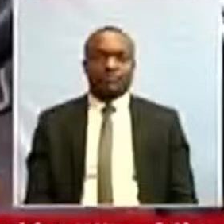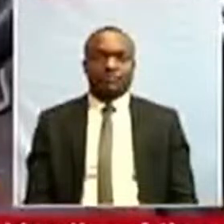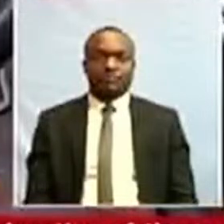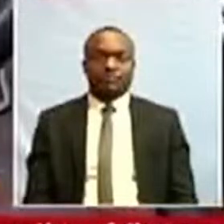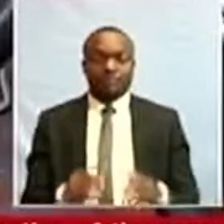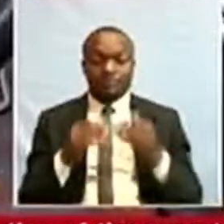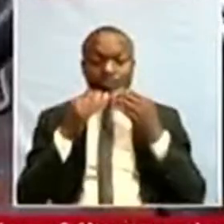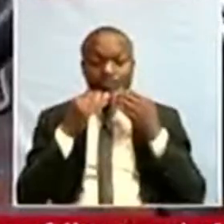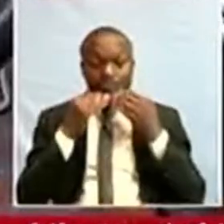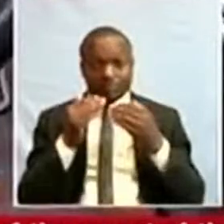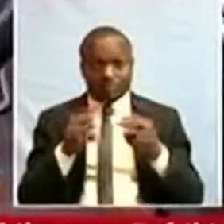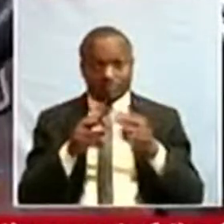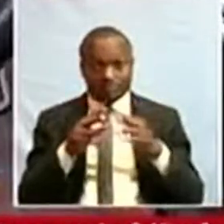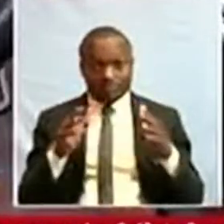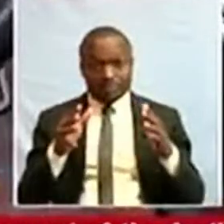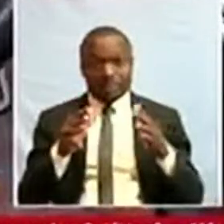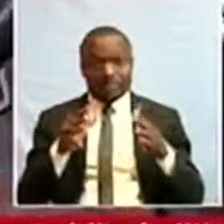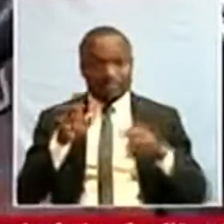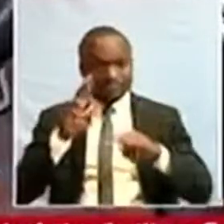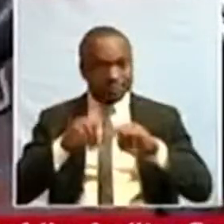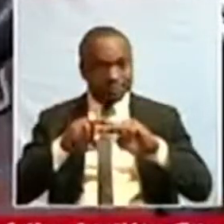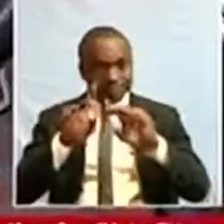Thank you so very much, Honorable Chair.